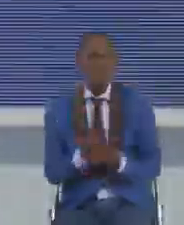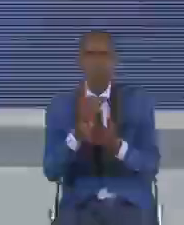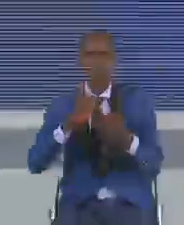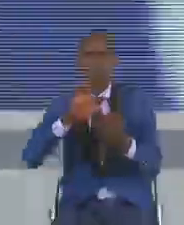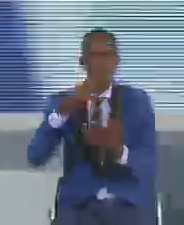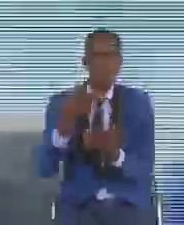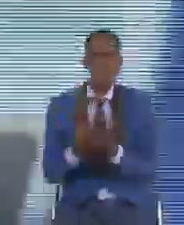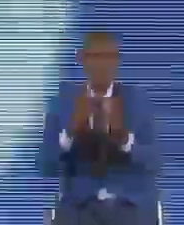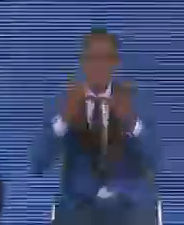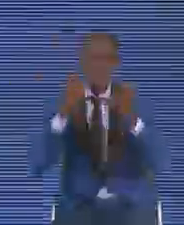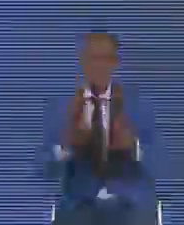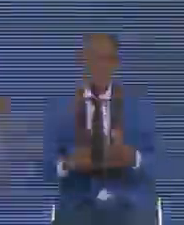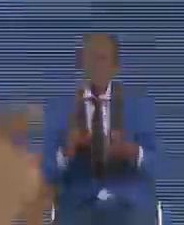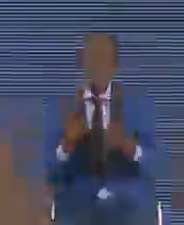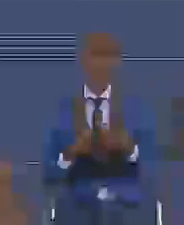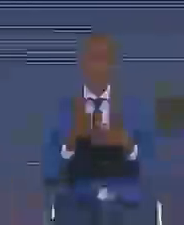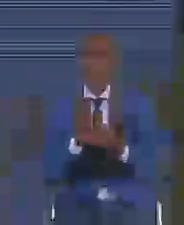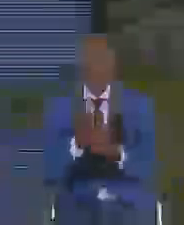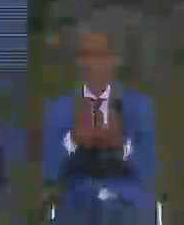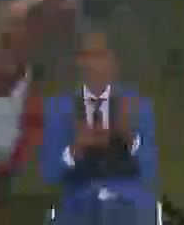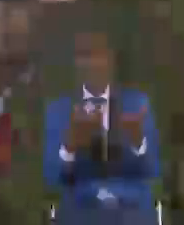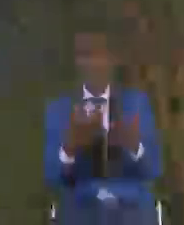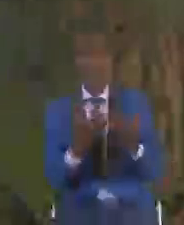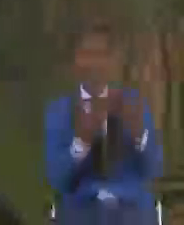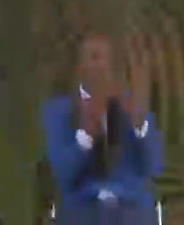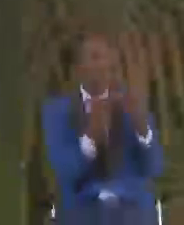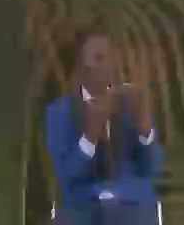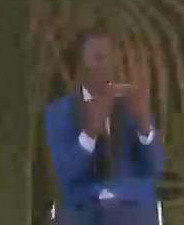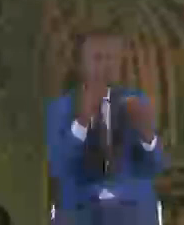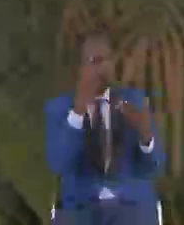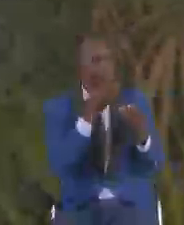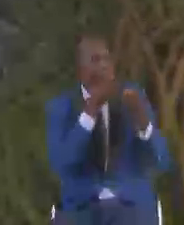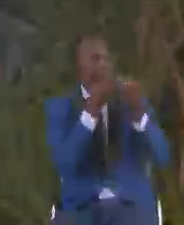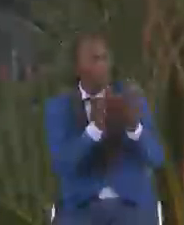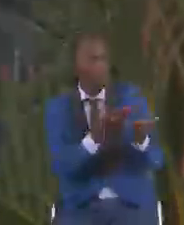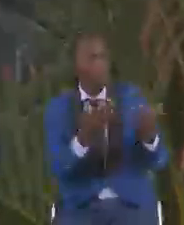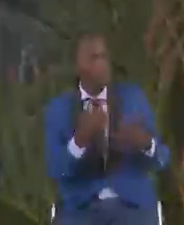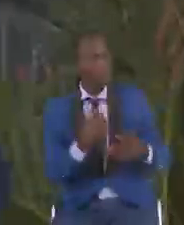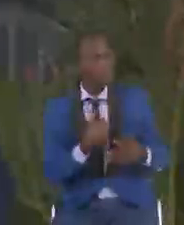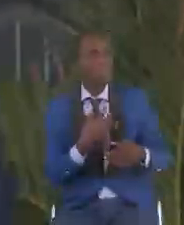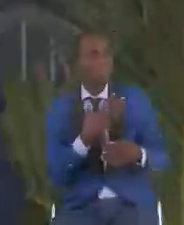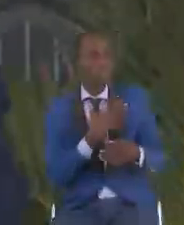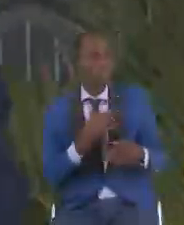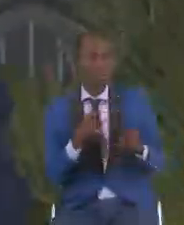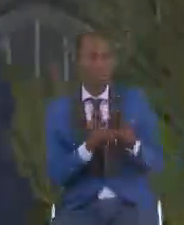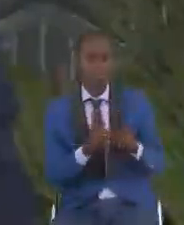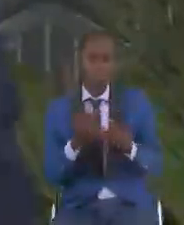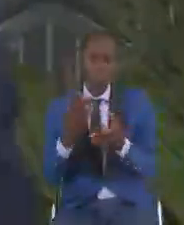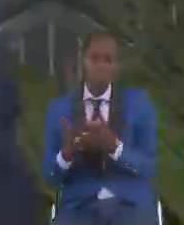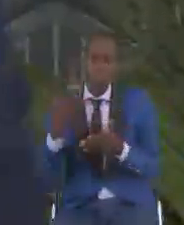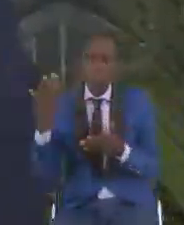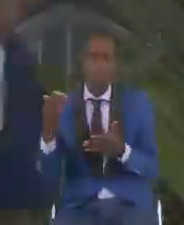you ought to get to. And then you say, thank you very much for telling me that, and he bought that thing for